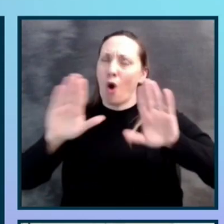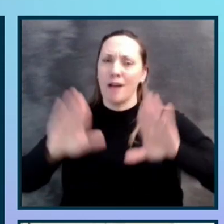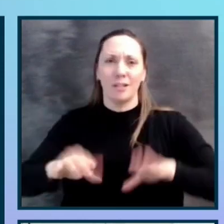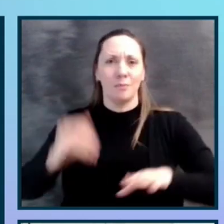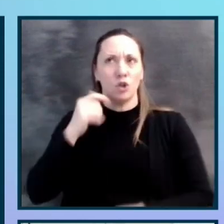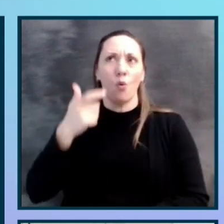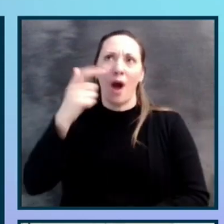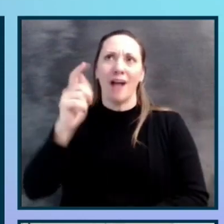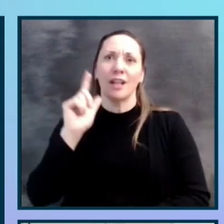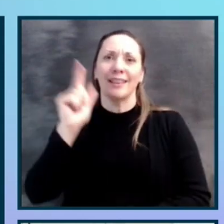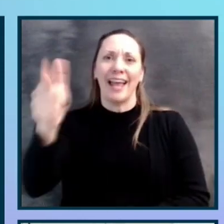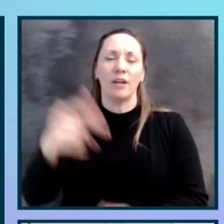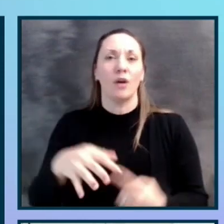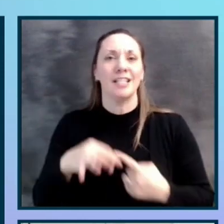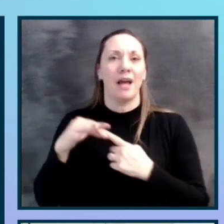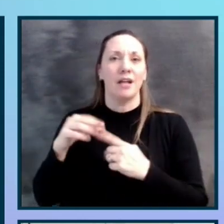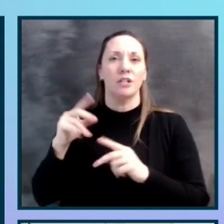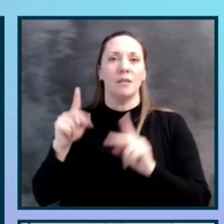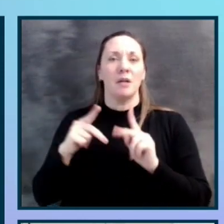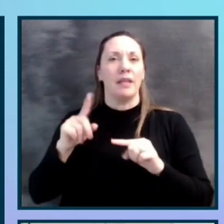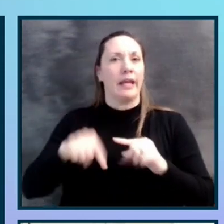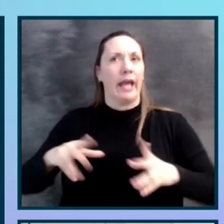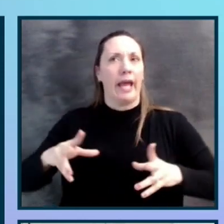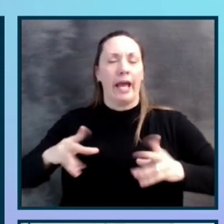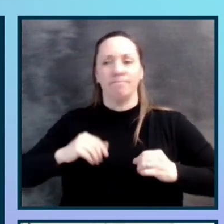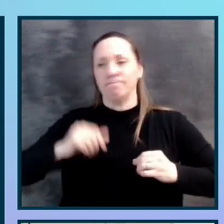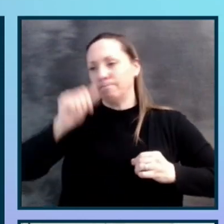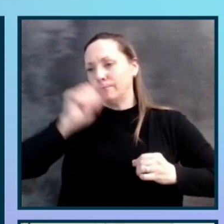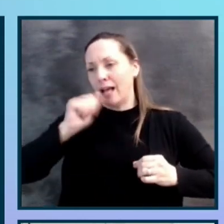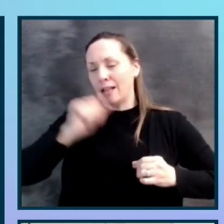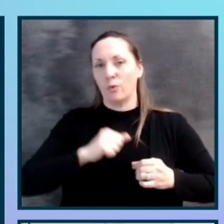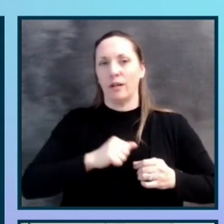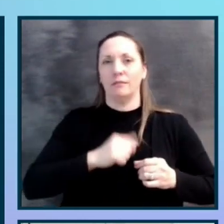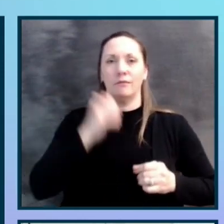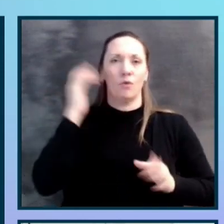just can't go session to session to session.